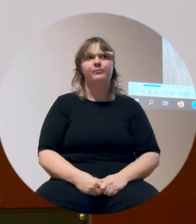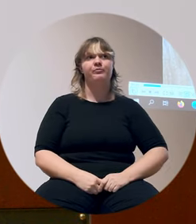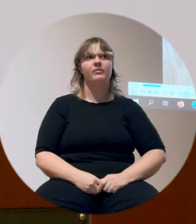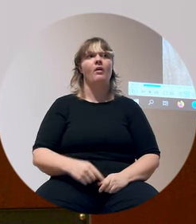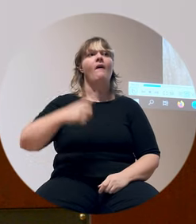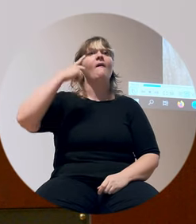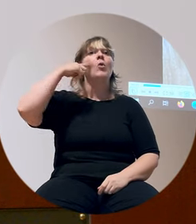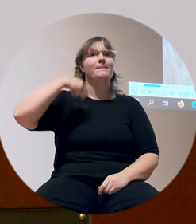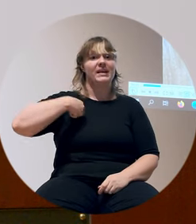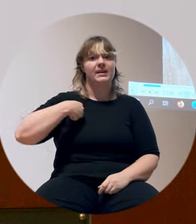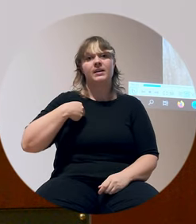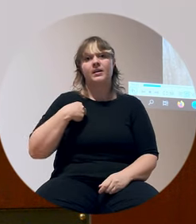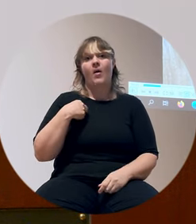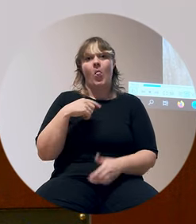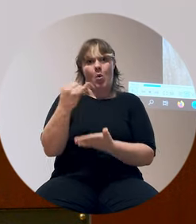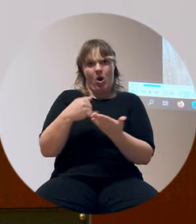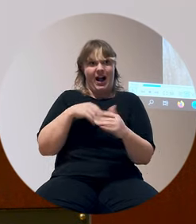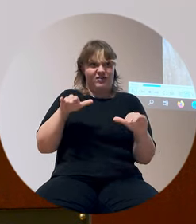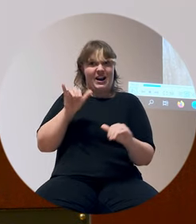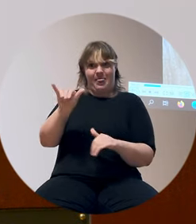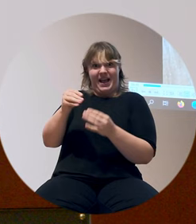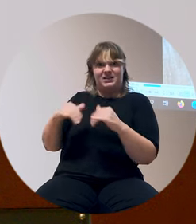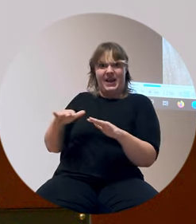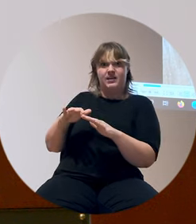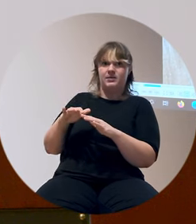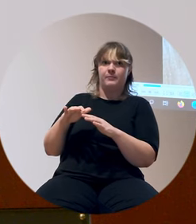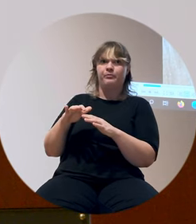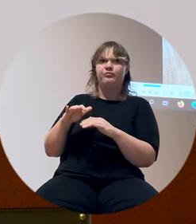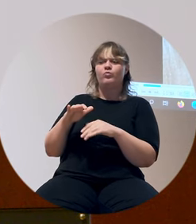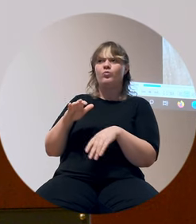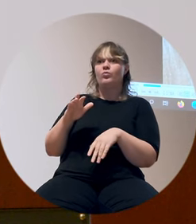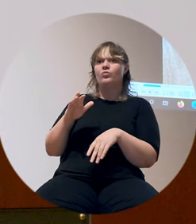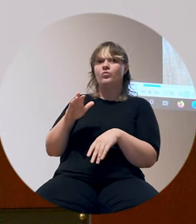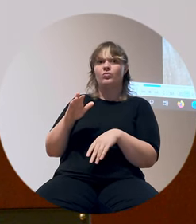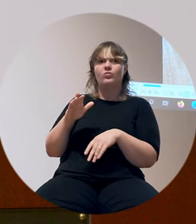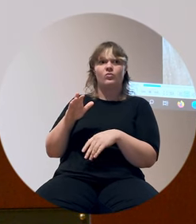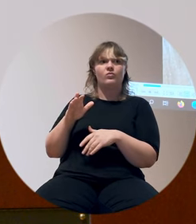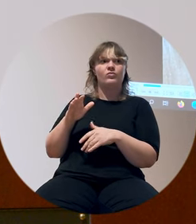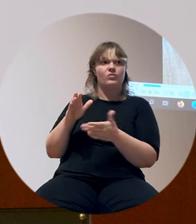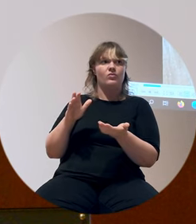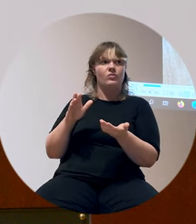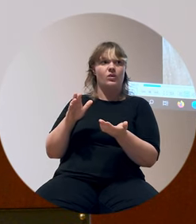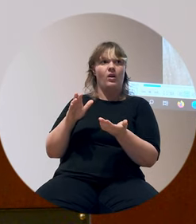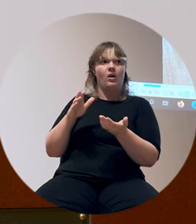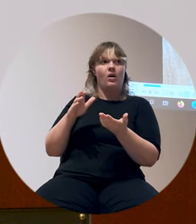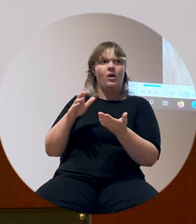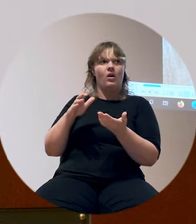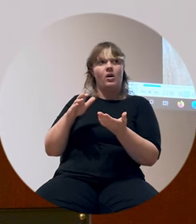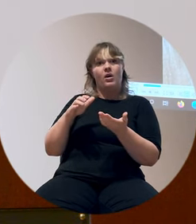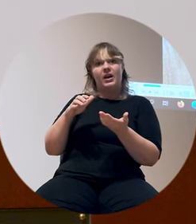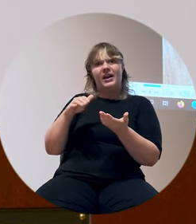For me, some of the work that I've done in that space will have and hold that conversation without